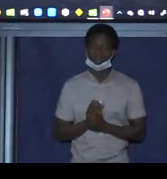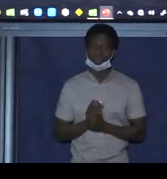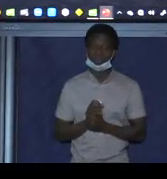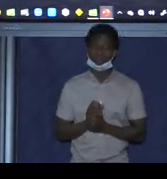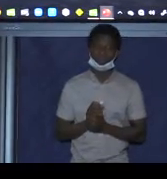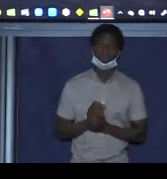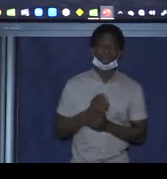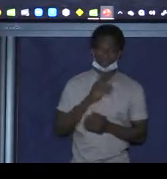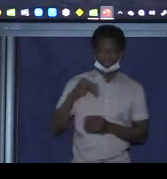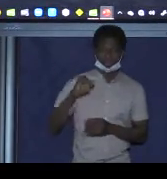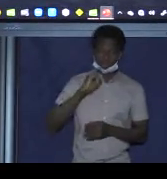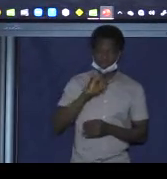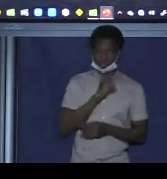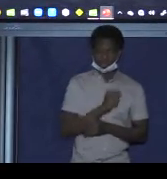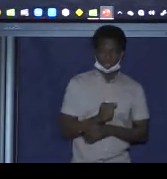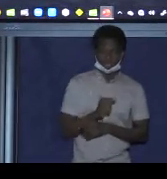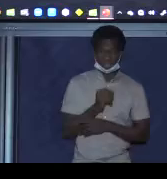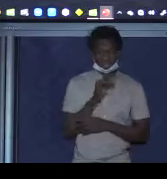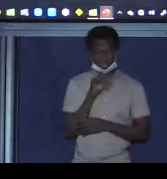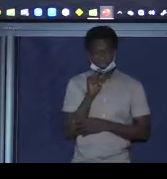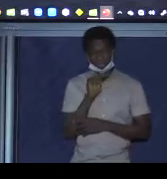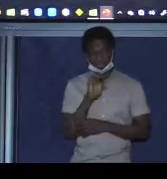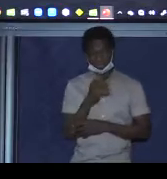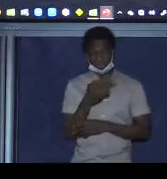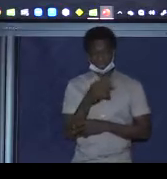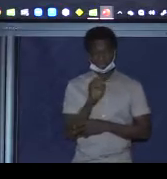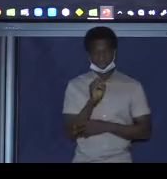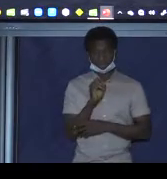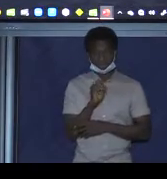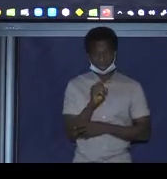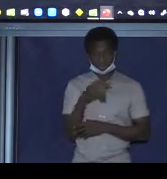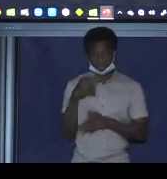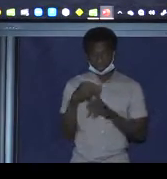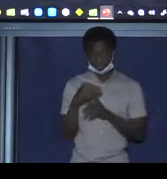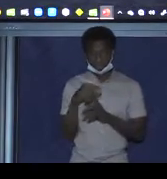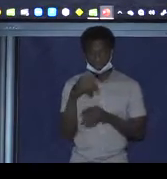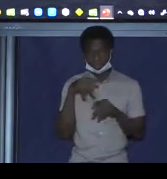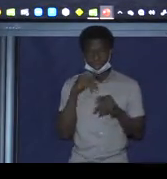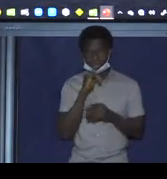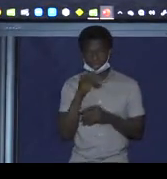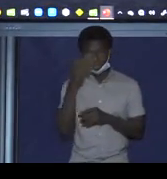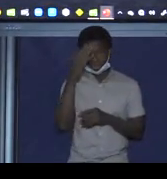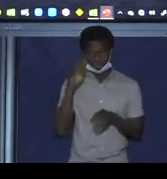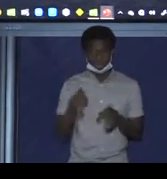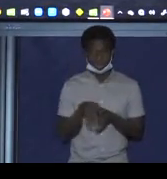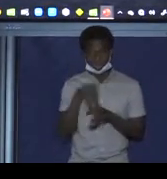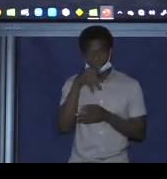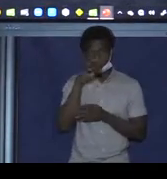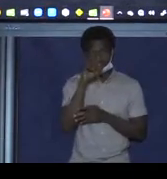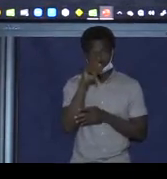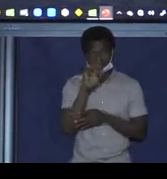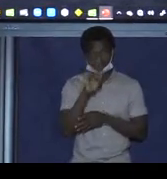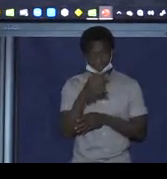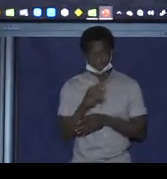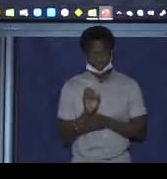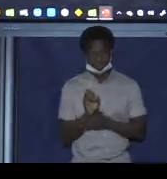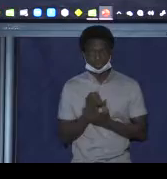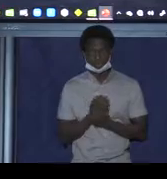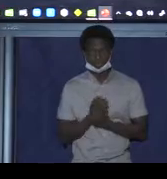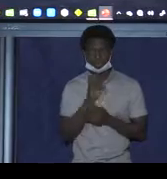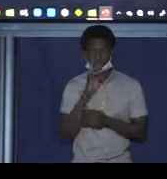P-R-O-T-E-G-E. Well, yeah, of course, it's a French word. That's why it has accents on it. So the person is known as a